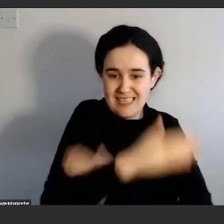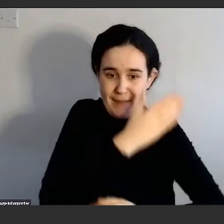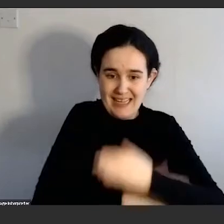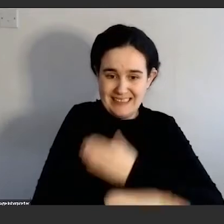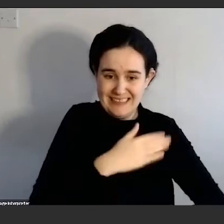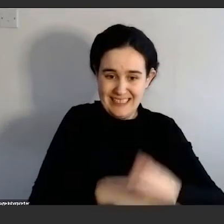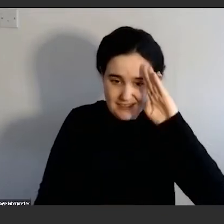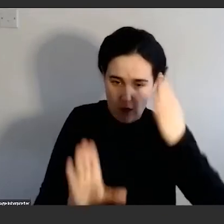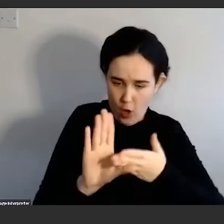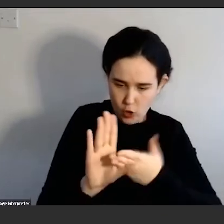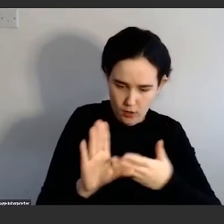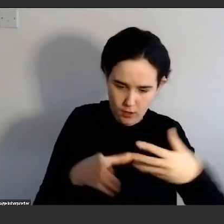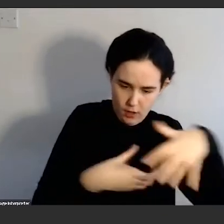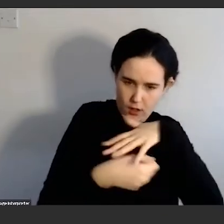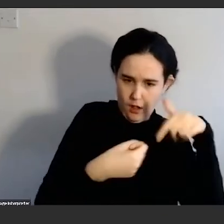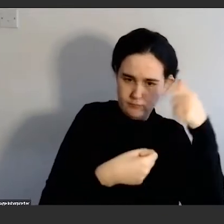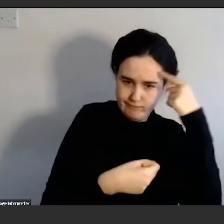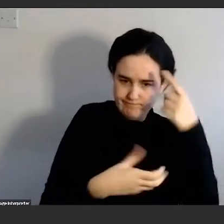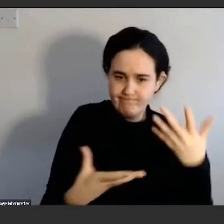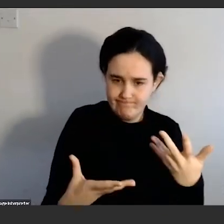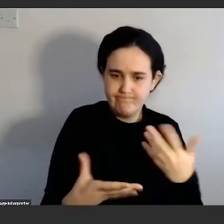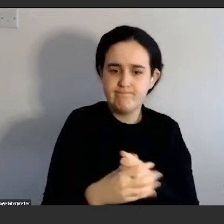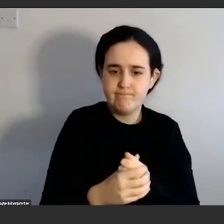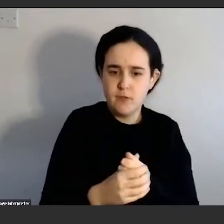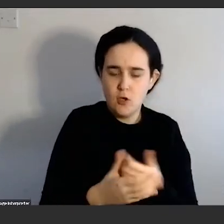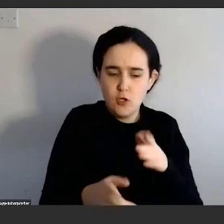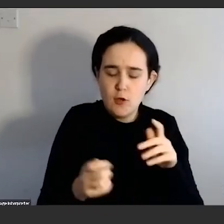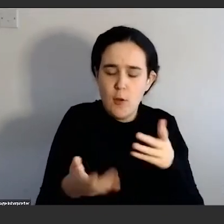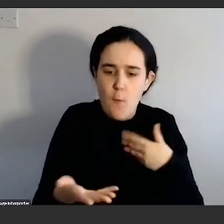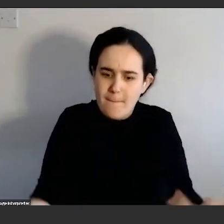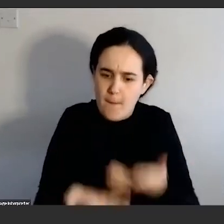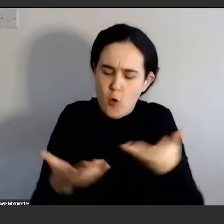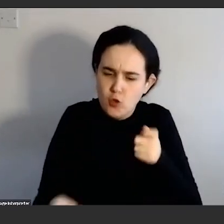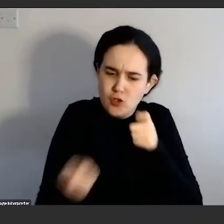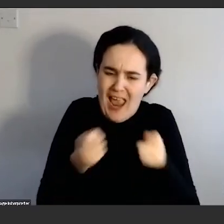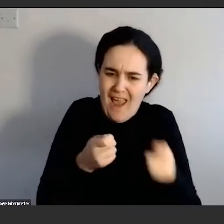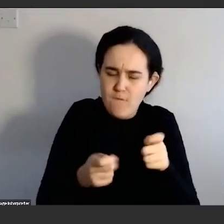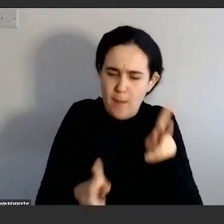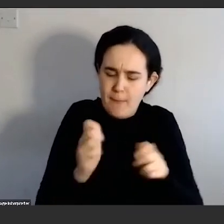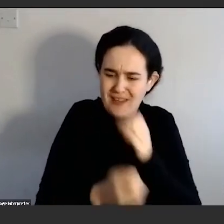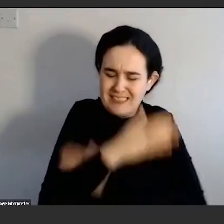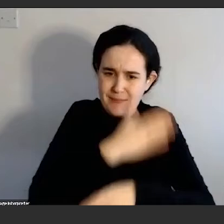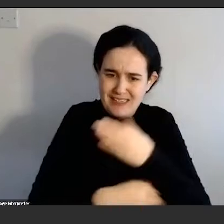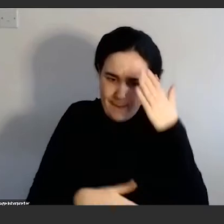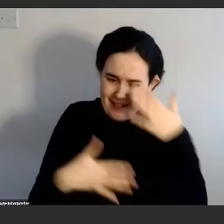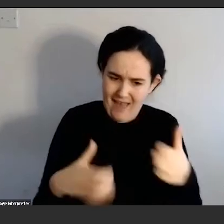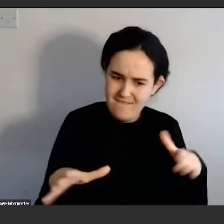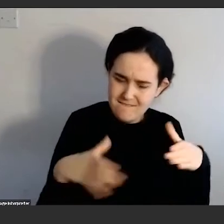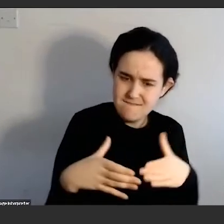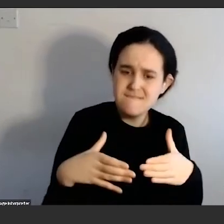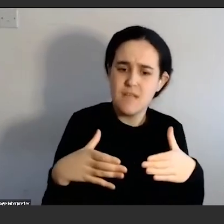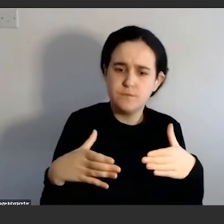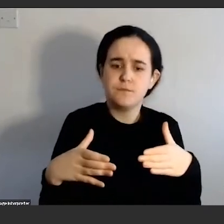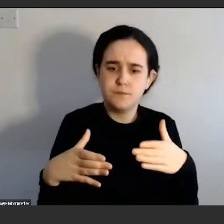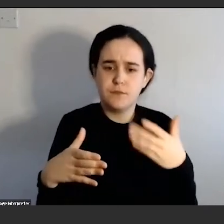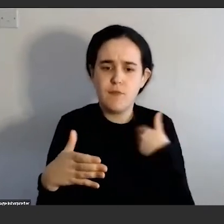So I am very outspoken about psychiatry. One of the reasons we created the Hearing